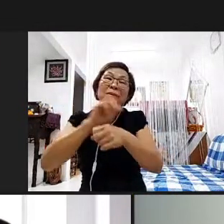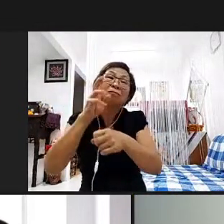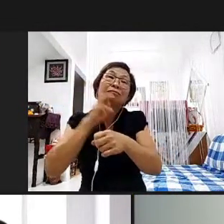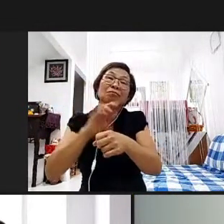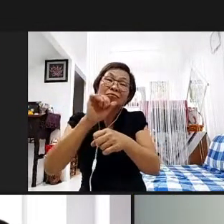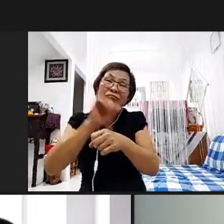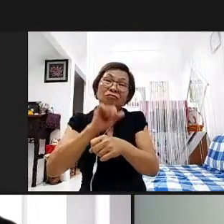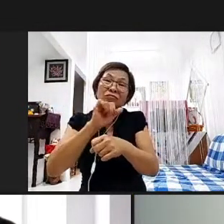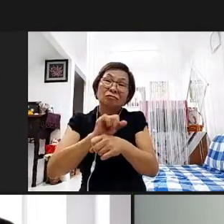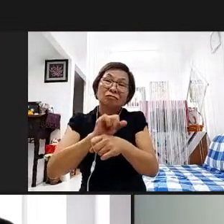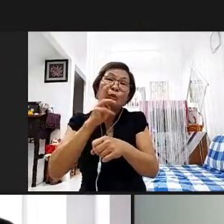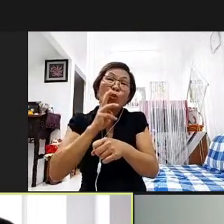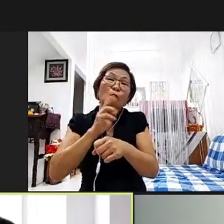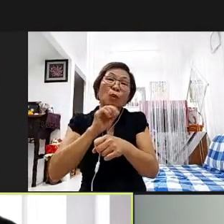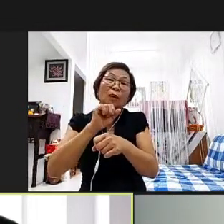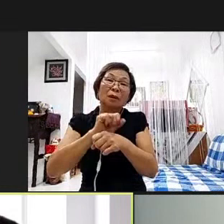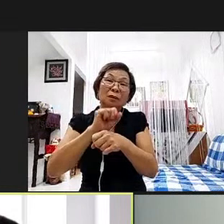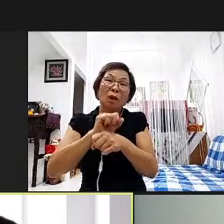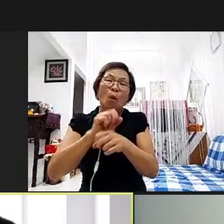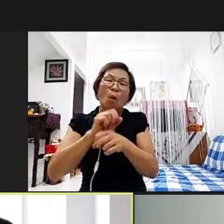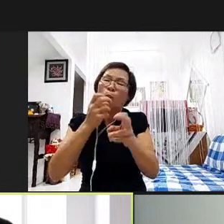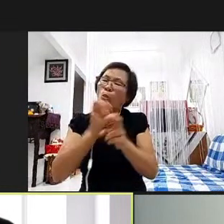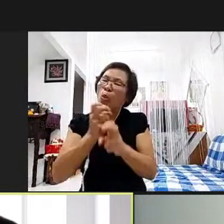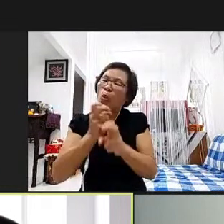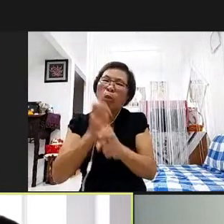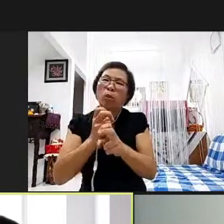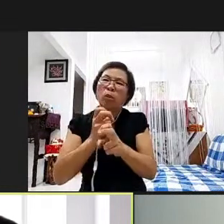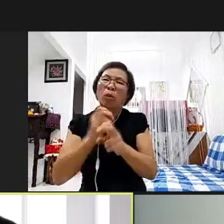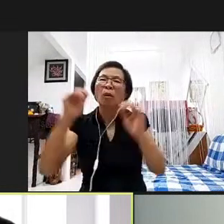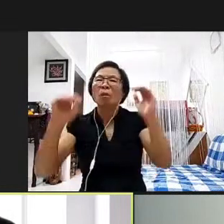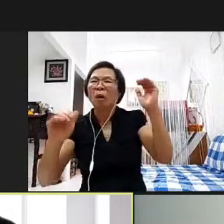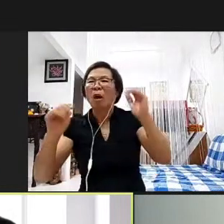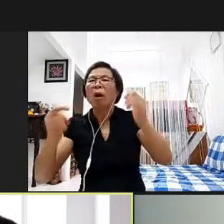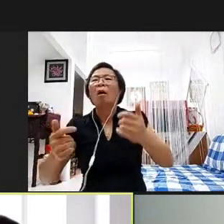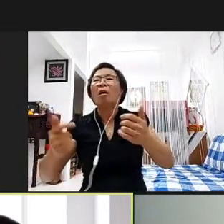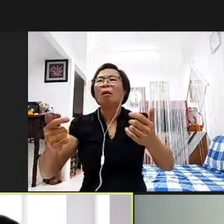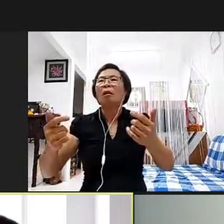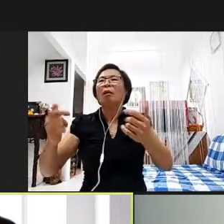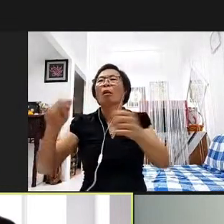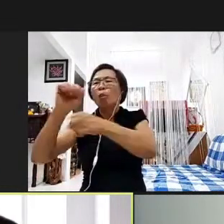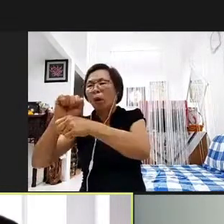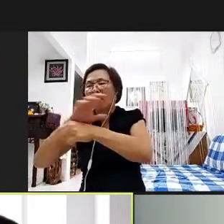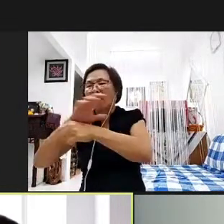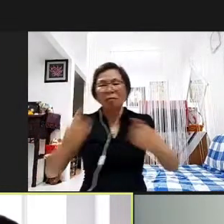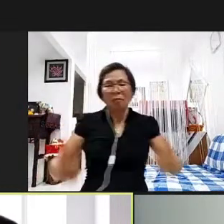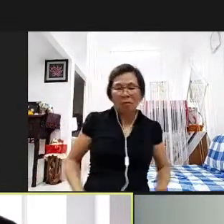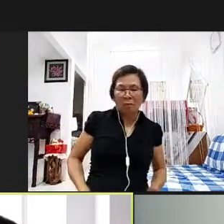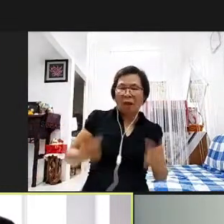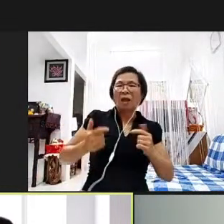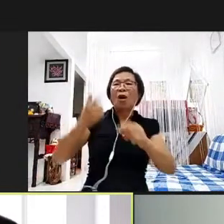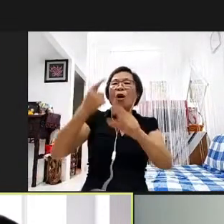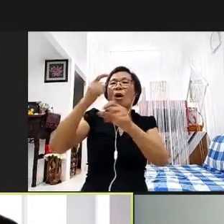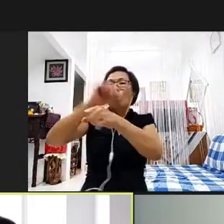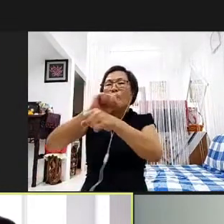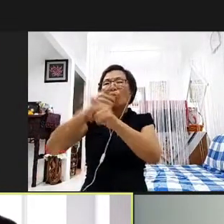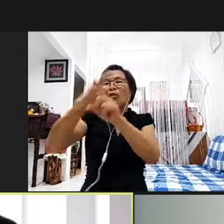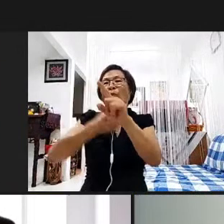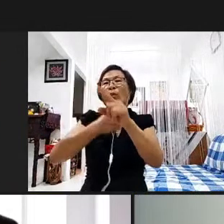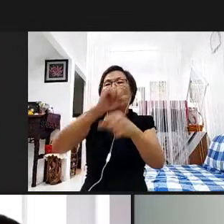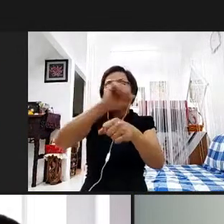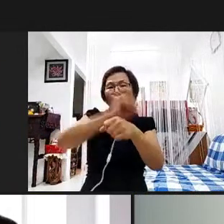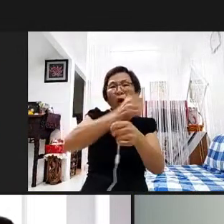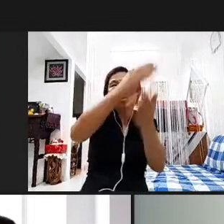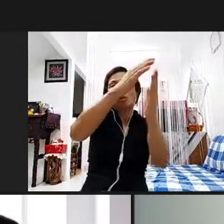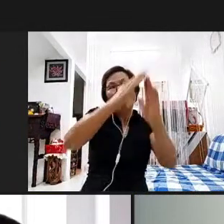cause more challenges in balancing work and life. So there is a work from home.